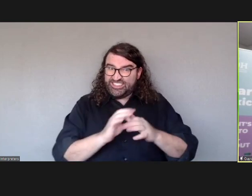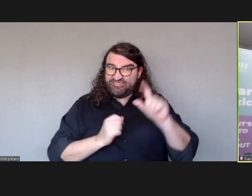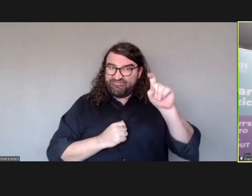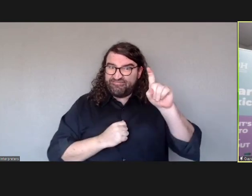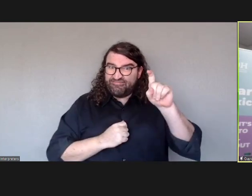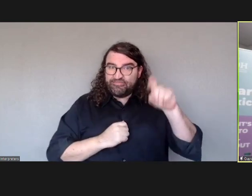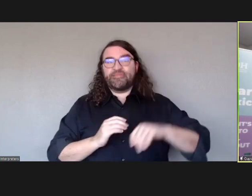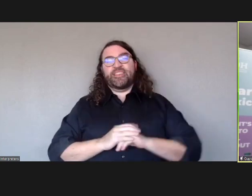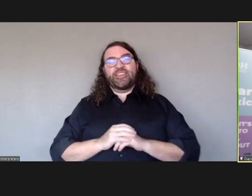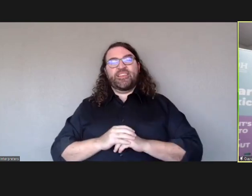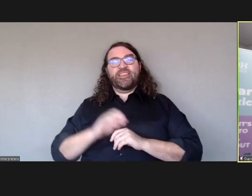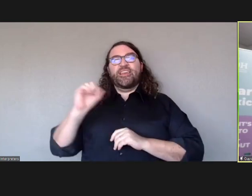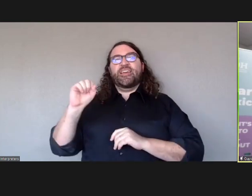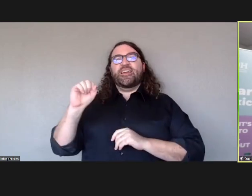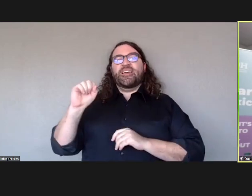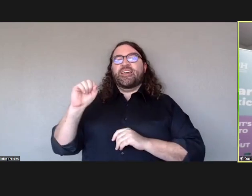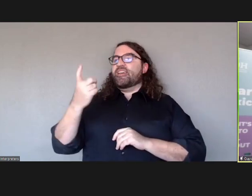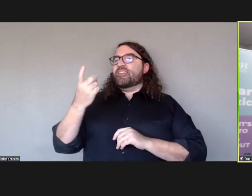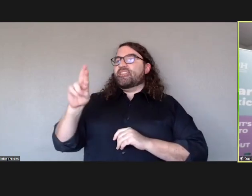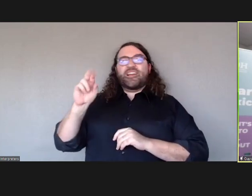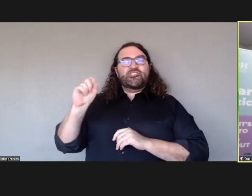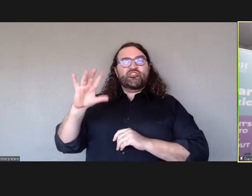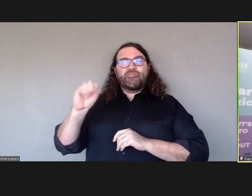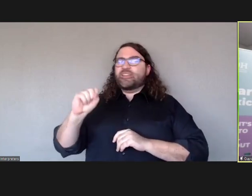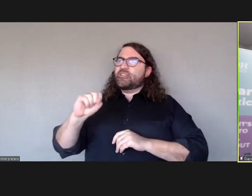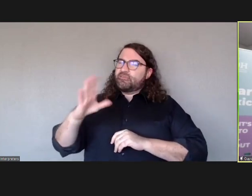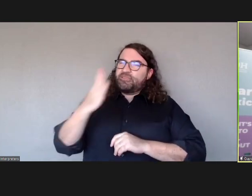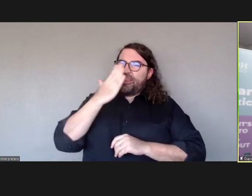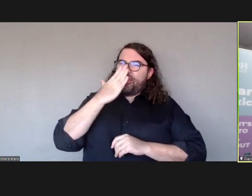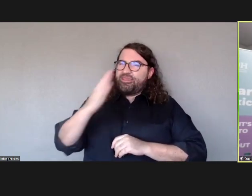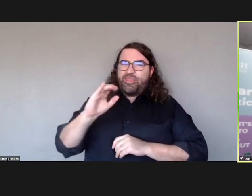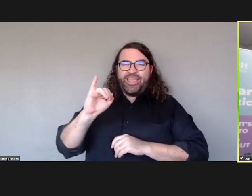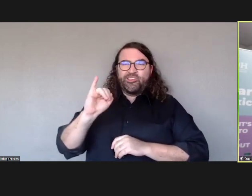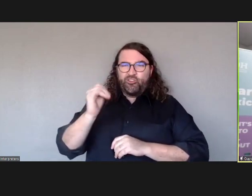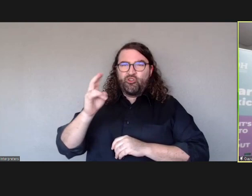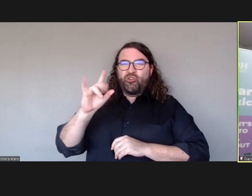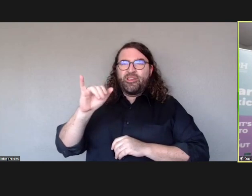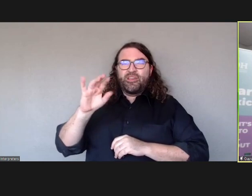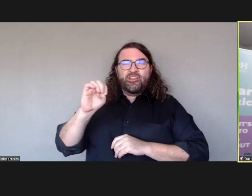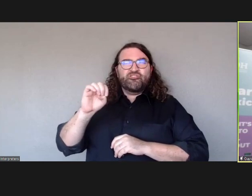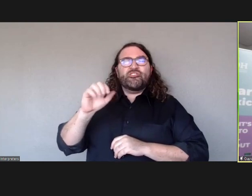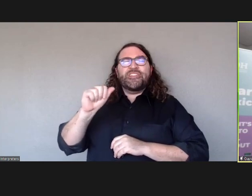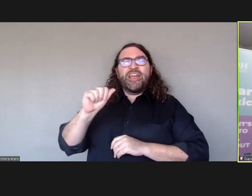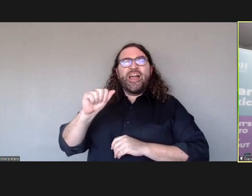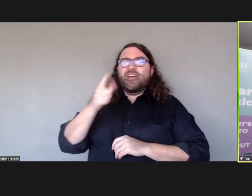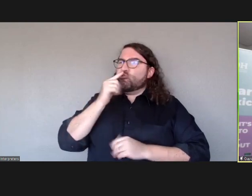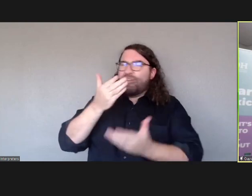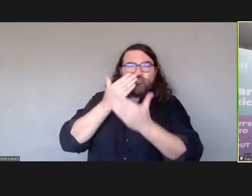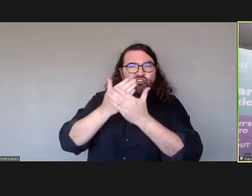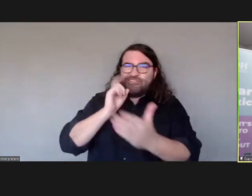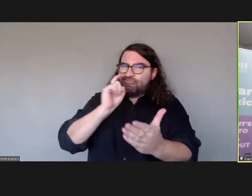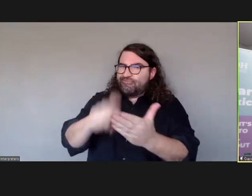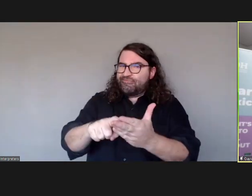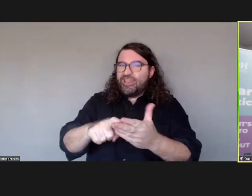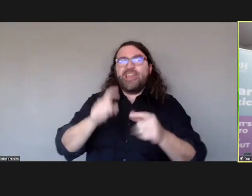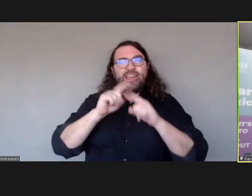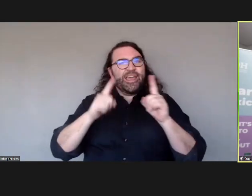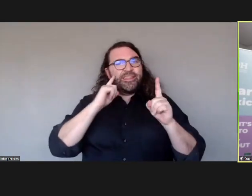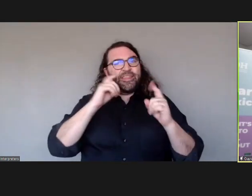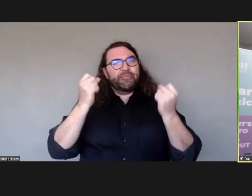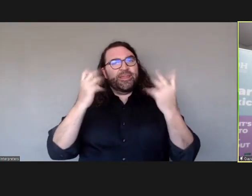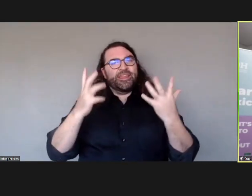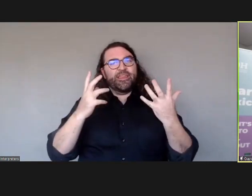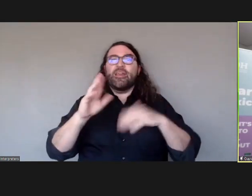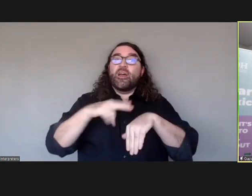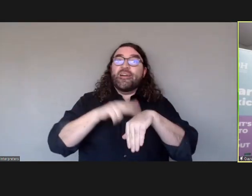usual, Julia, you have a really sharp eye. It's a great observation. I think all of those things could be at play. Of course, people with pulmonary